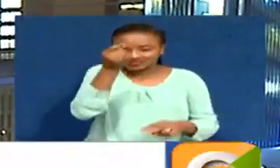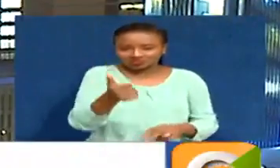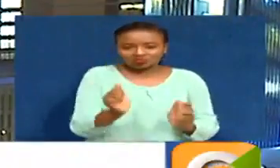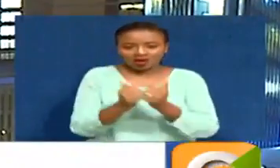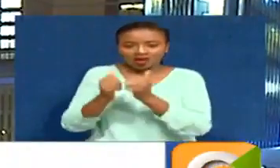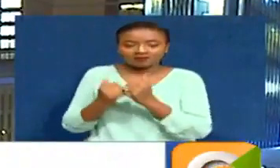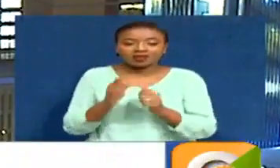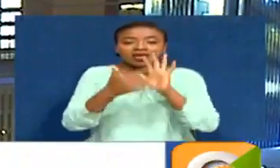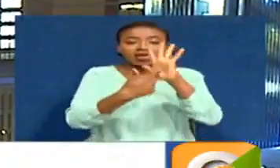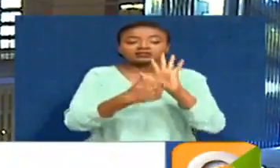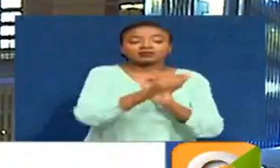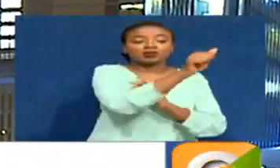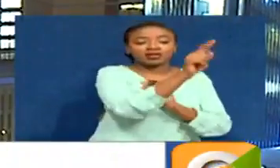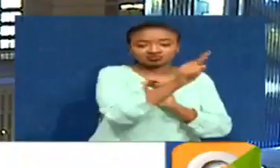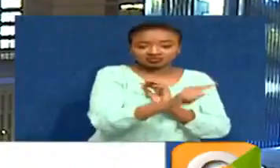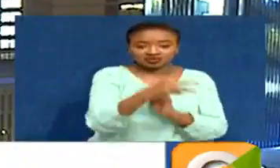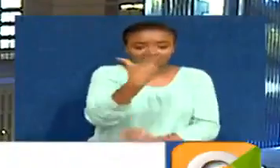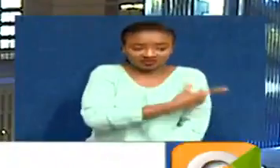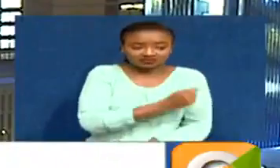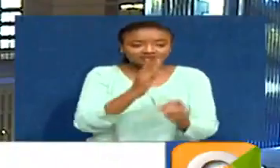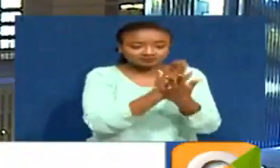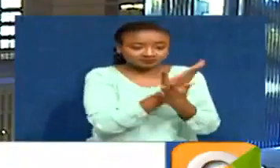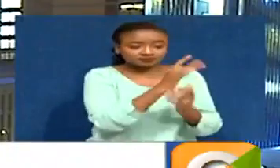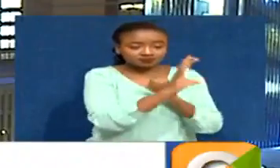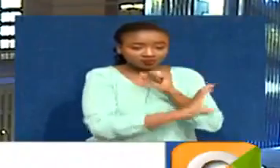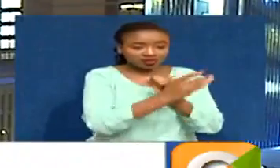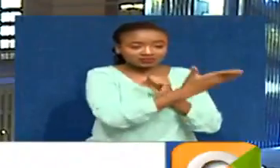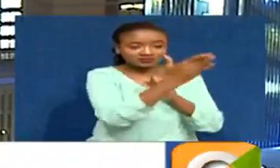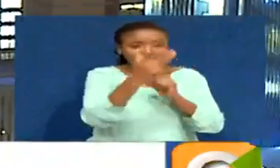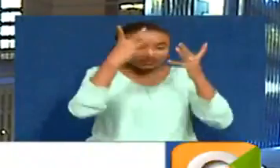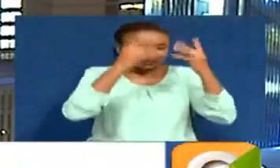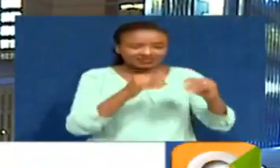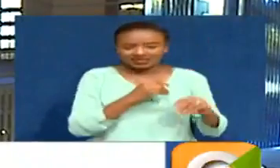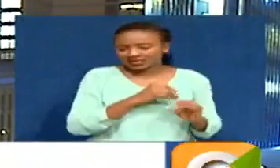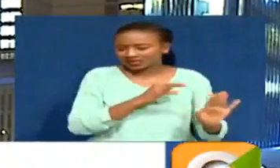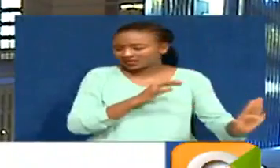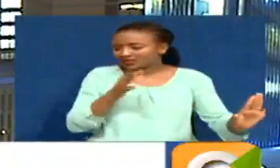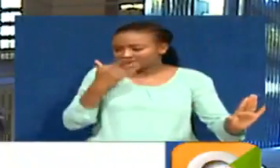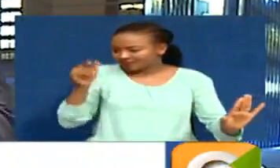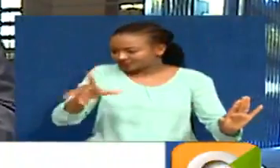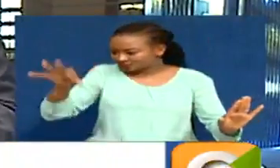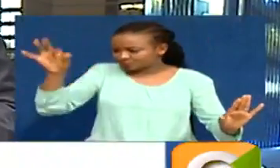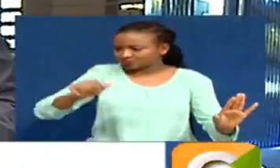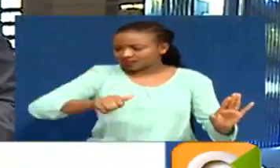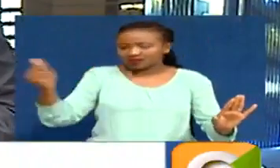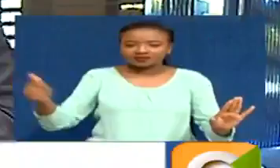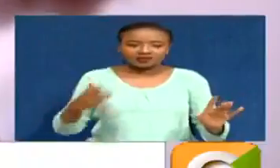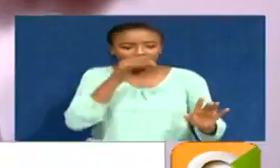the AstraZeneca vaccine that has forced several countries to seek alternatives in other vaccines.